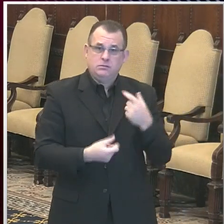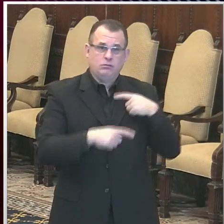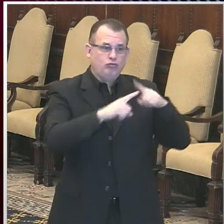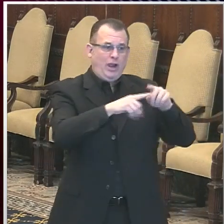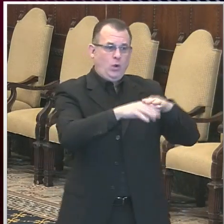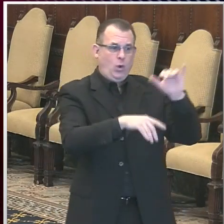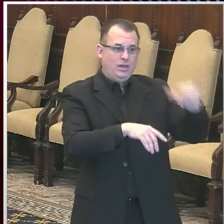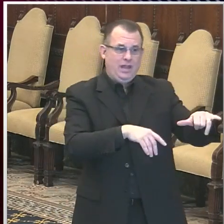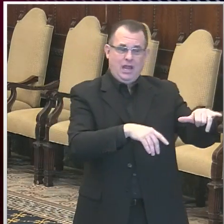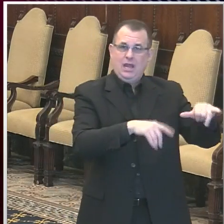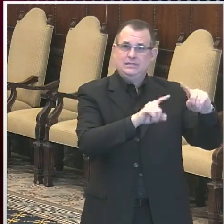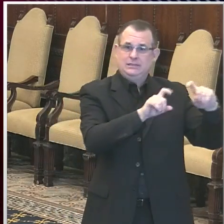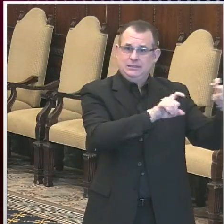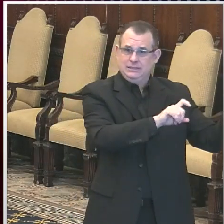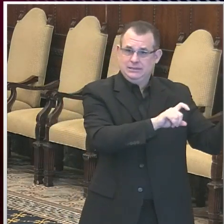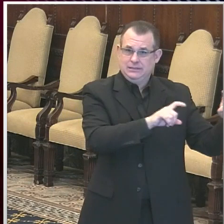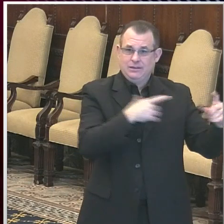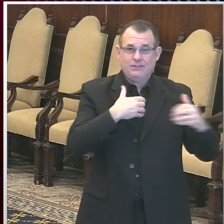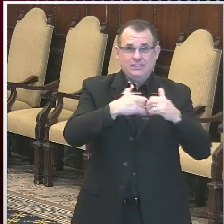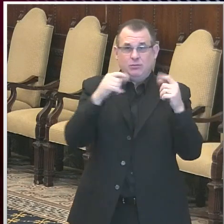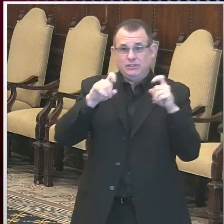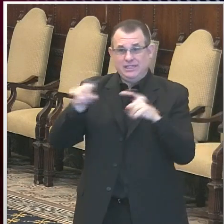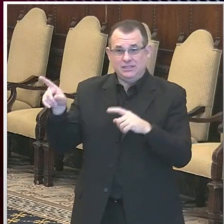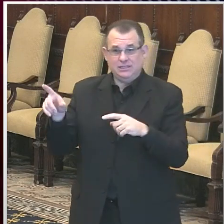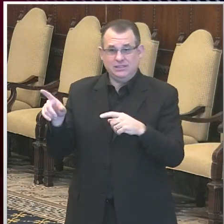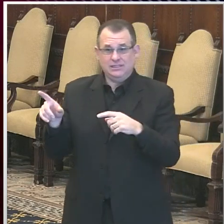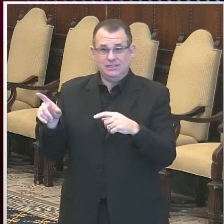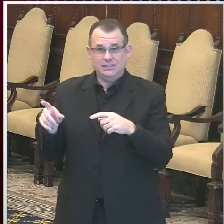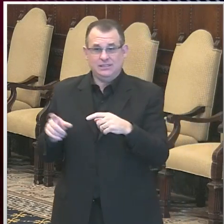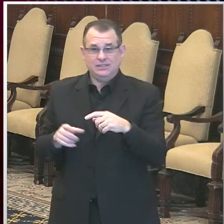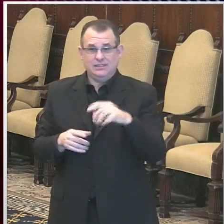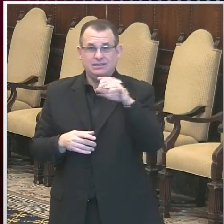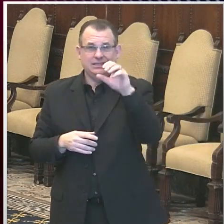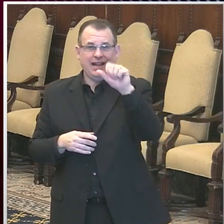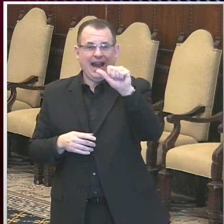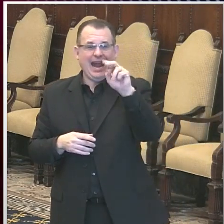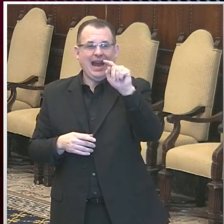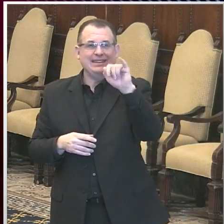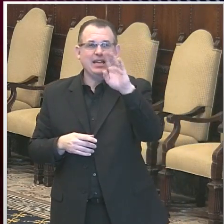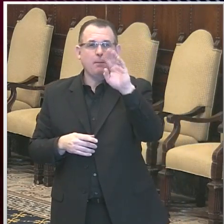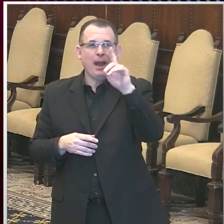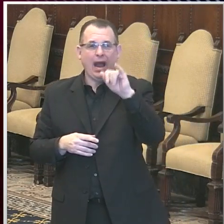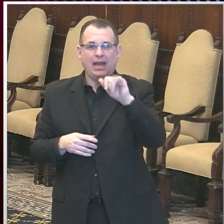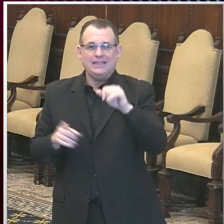these separate tests, these antibody tests, there are many of those that are out that are not FDA approved